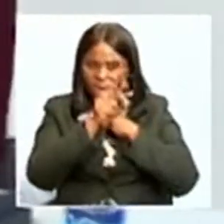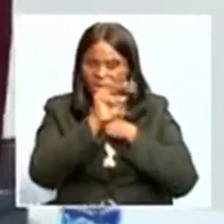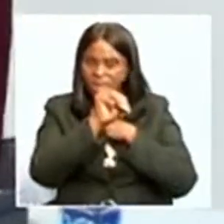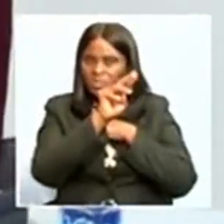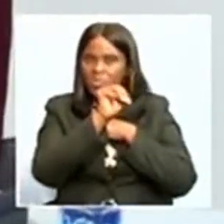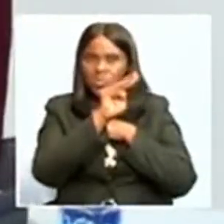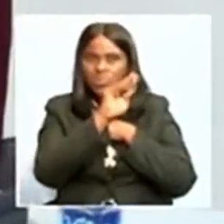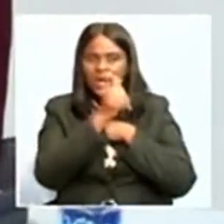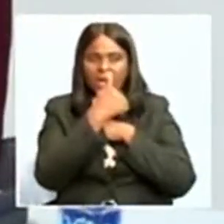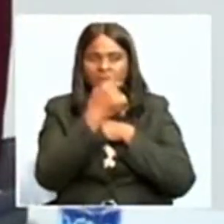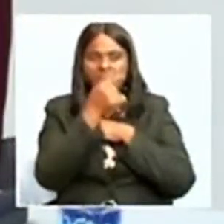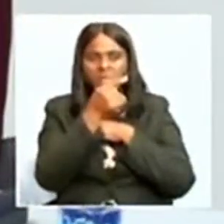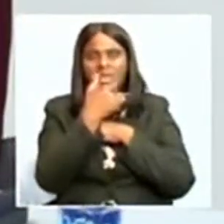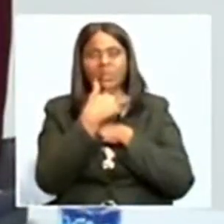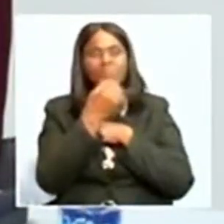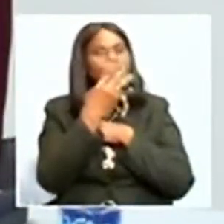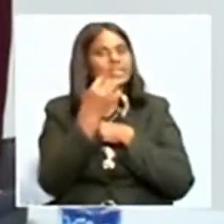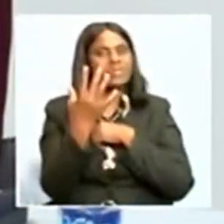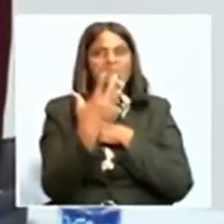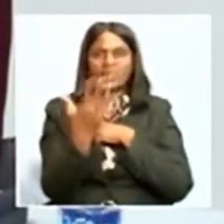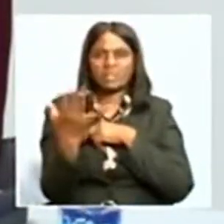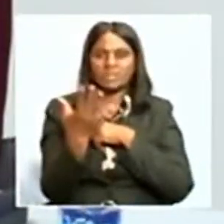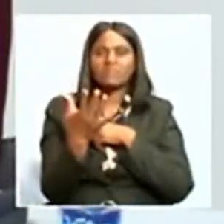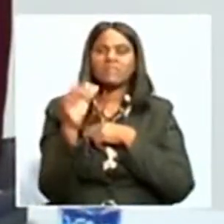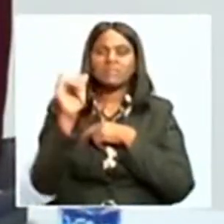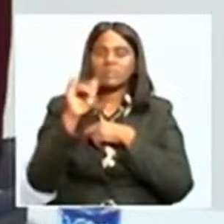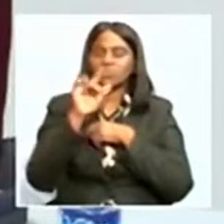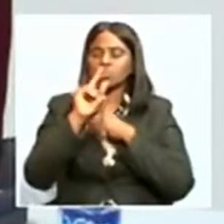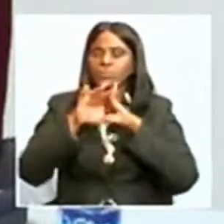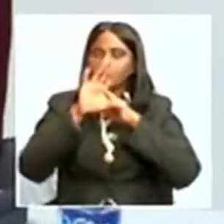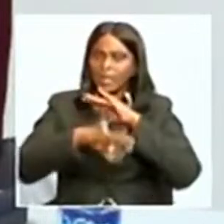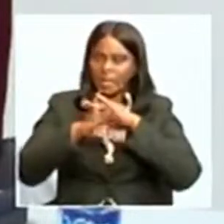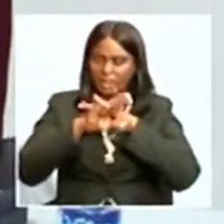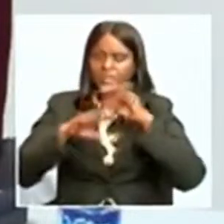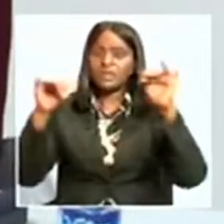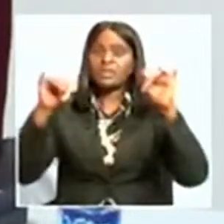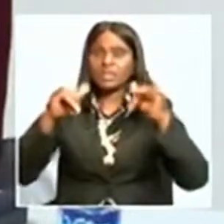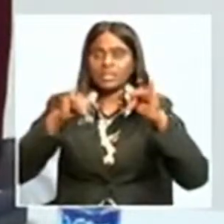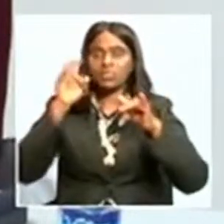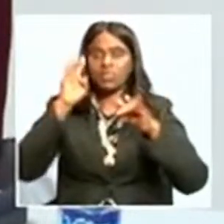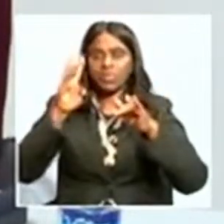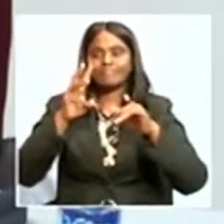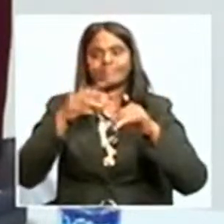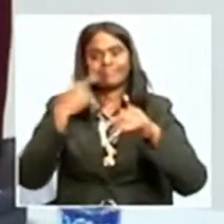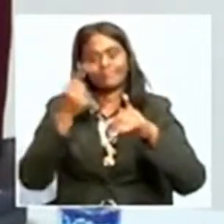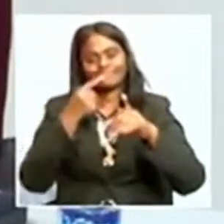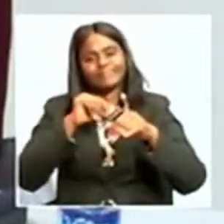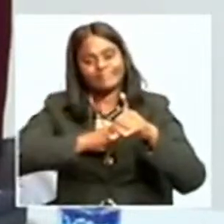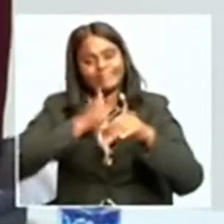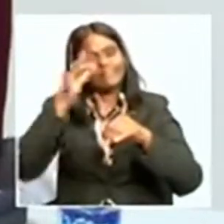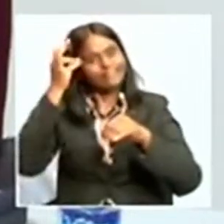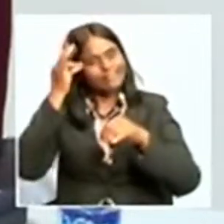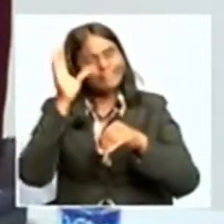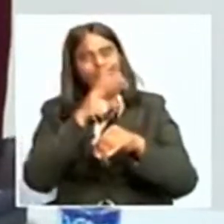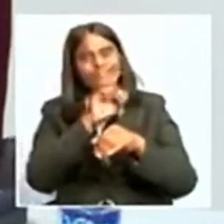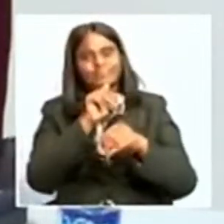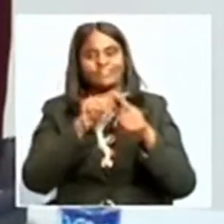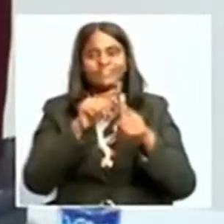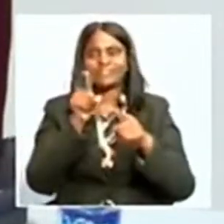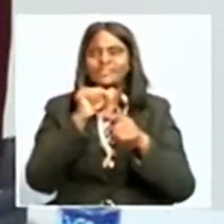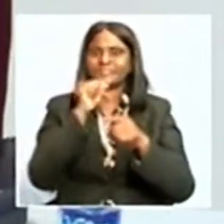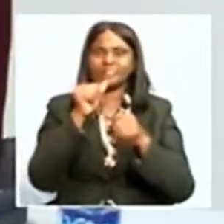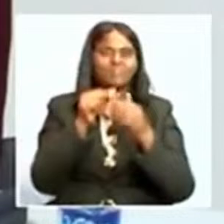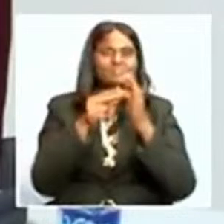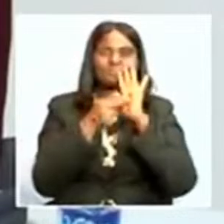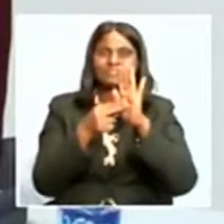said? Because a lot of things go under the bridge by saying, oh, we've taken note of that and it dies a natural